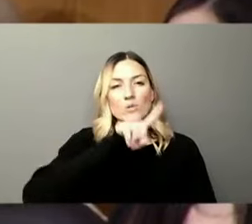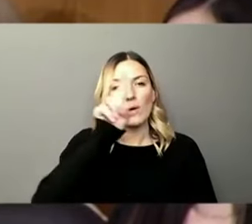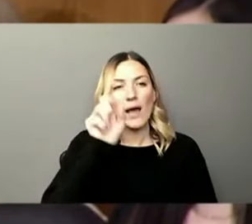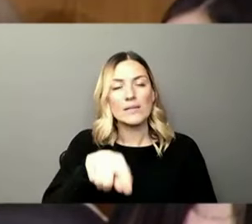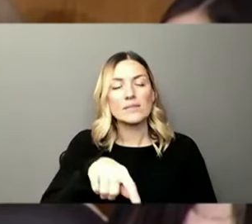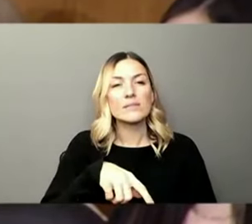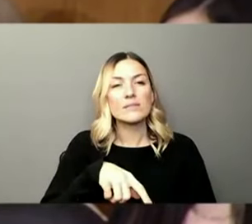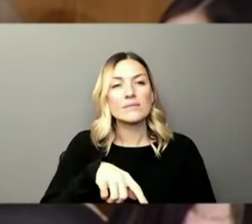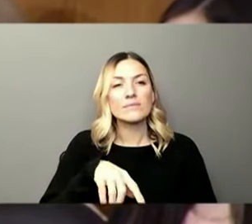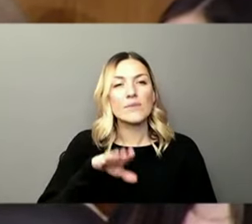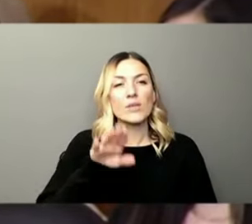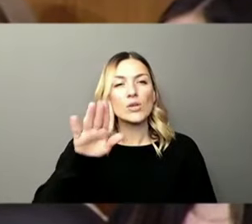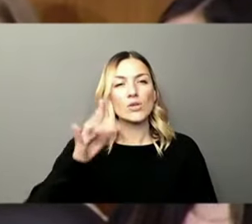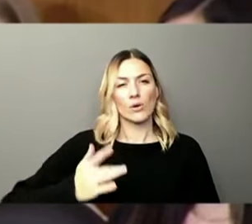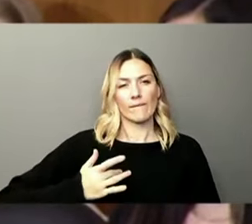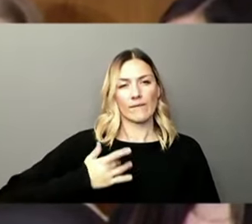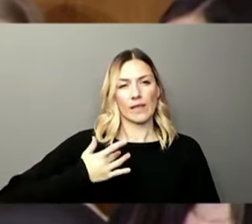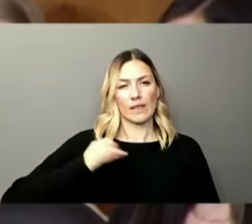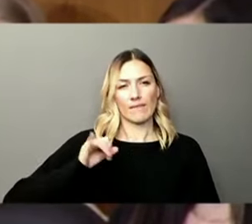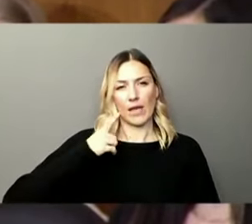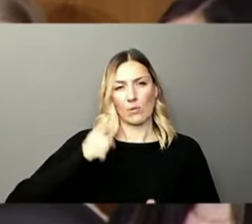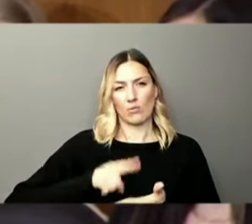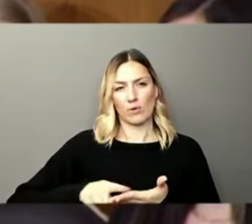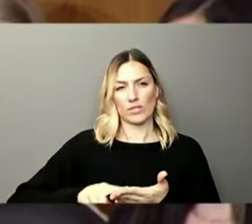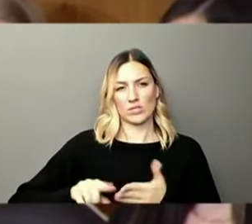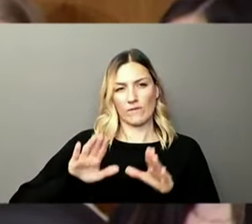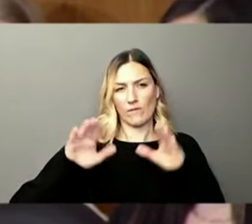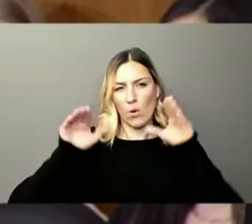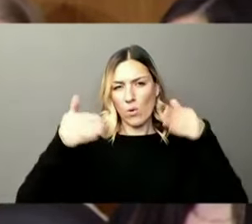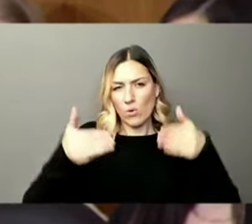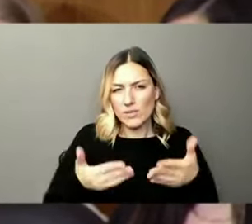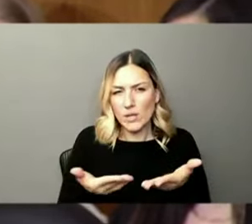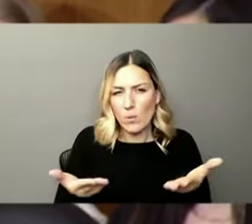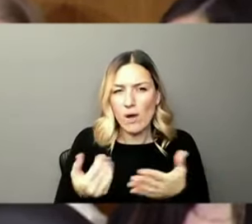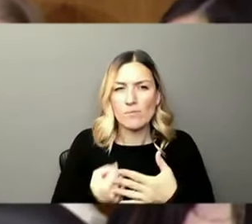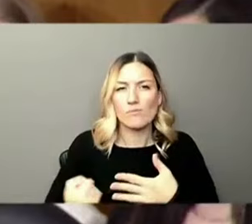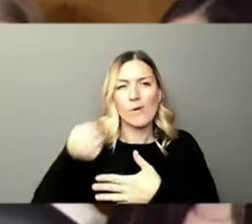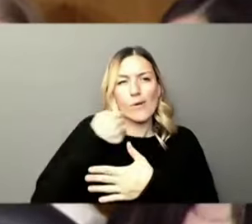what's your sense of what that research should be focusing on? What should be the priorities?